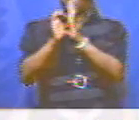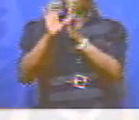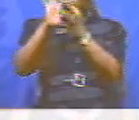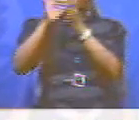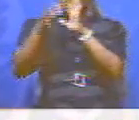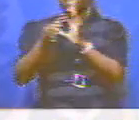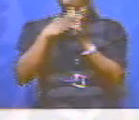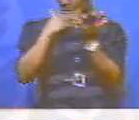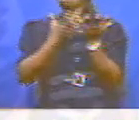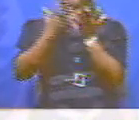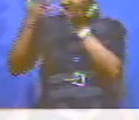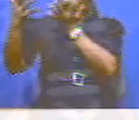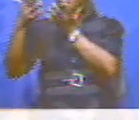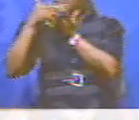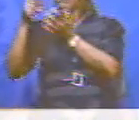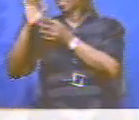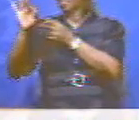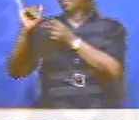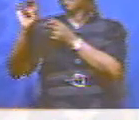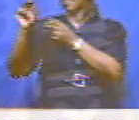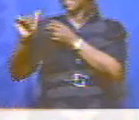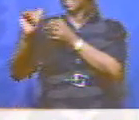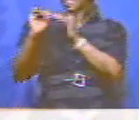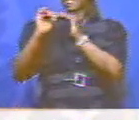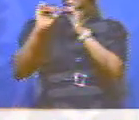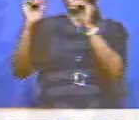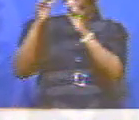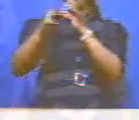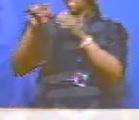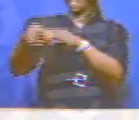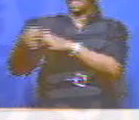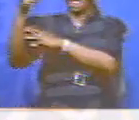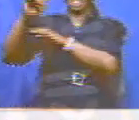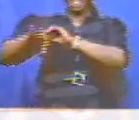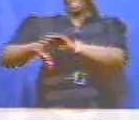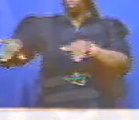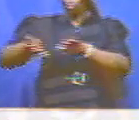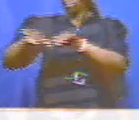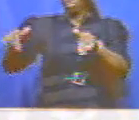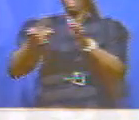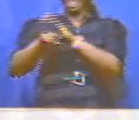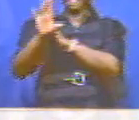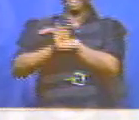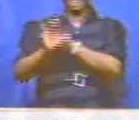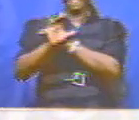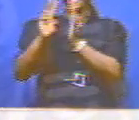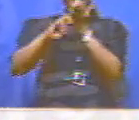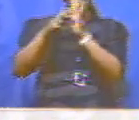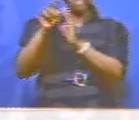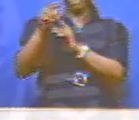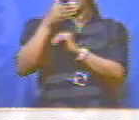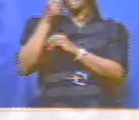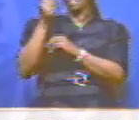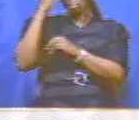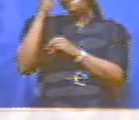your best. FINA rankings. If you're the highest FINA ranked swimmer in your country, it means you're the best, because FINA rankings are